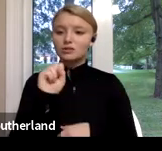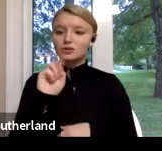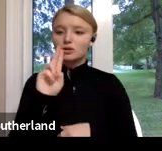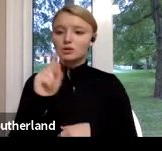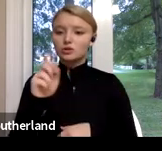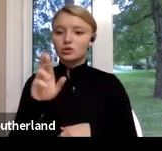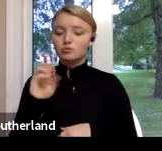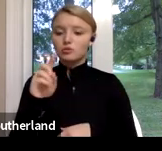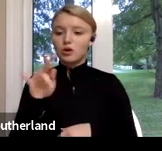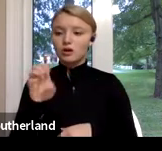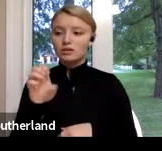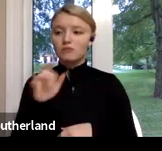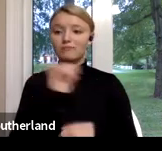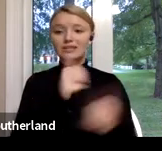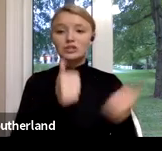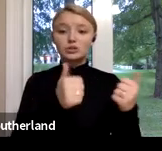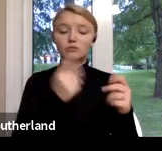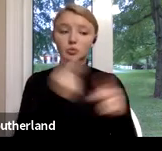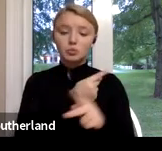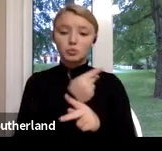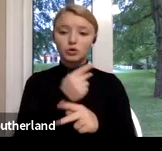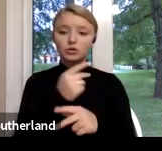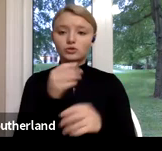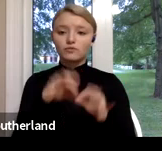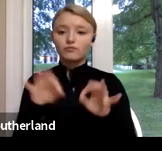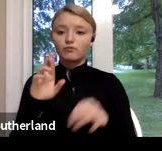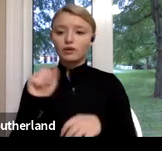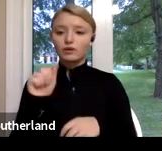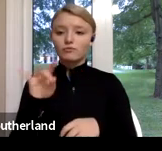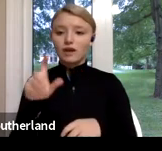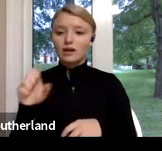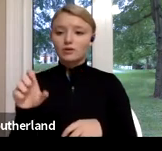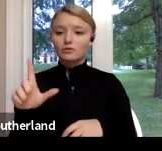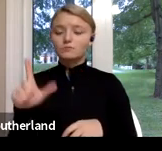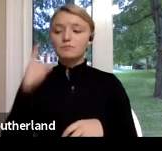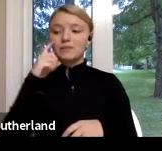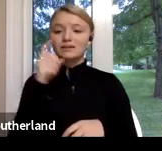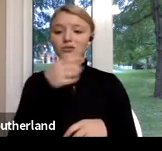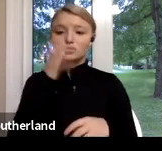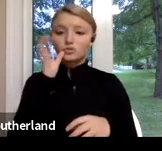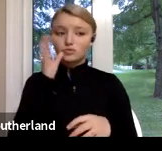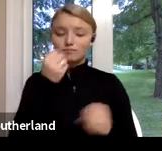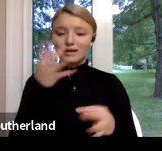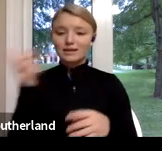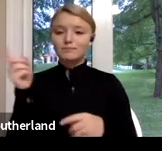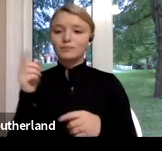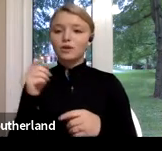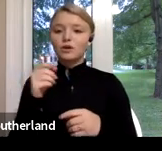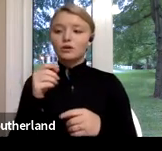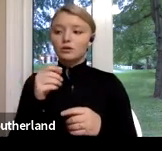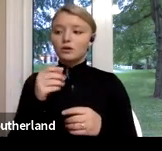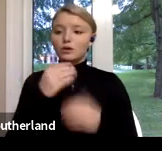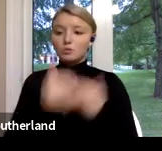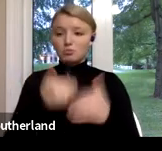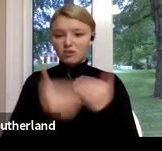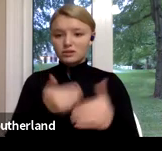radical. And that's because those drinks are so heavily processed. But Gary Young worked for years to protect